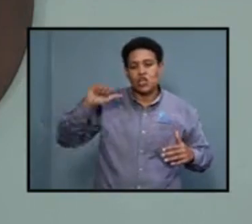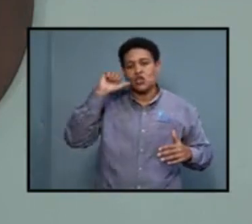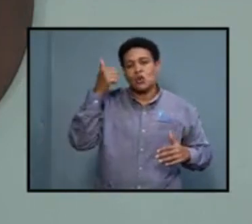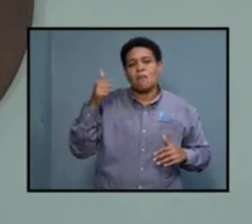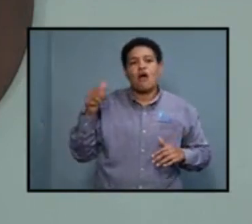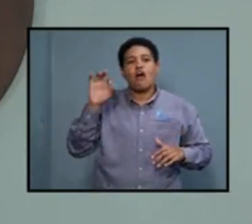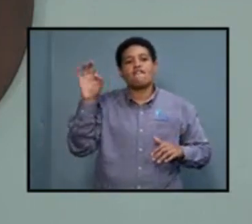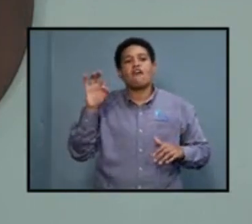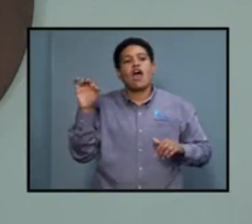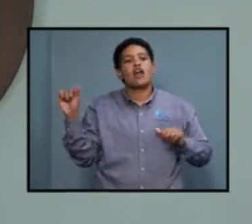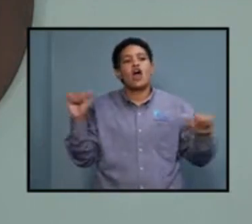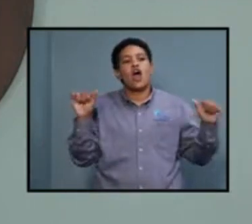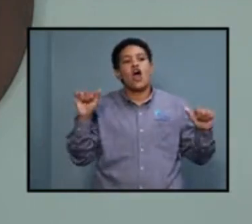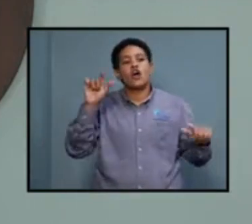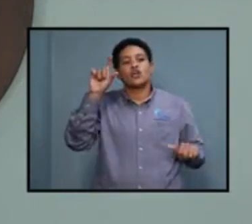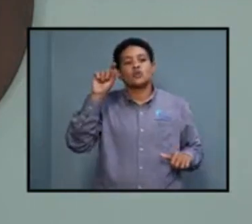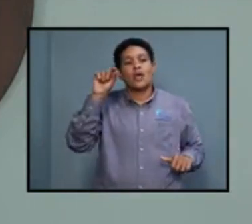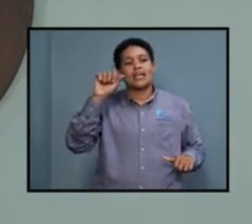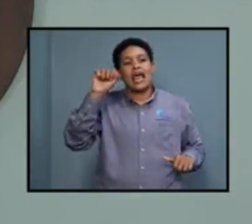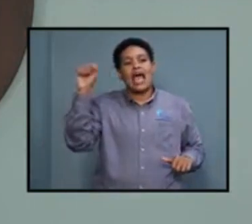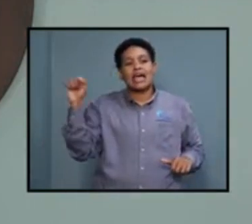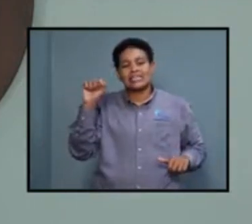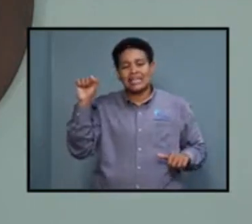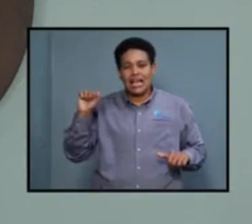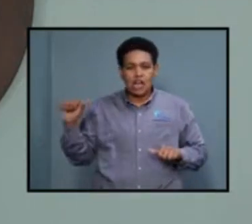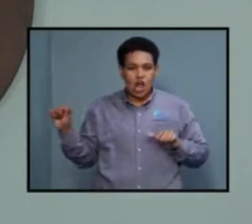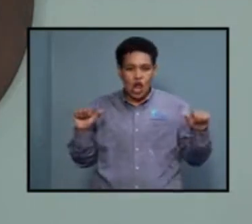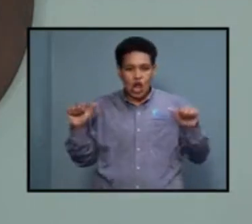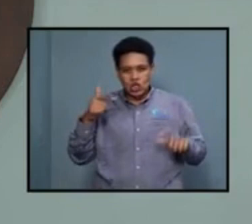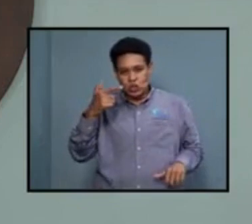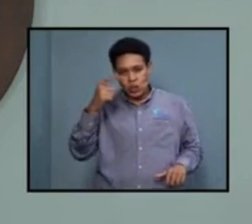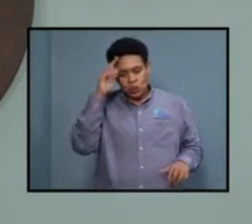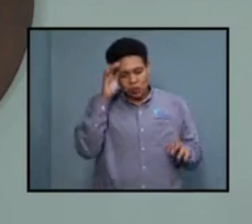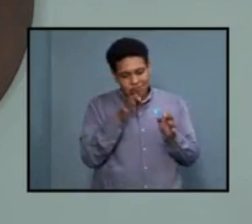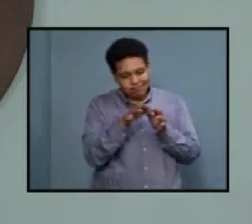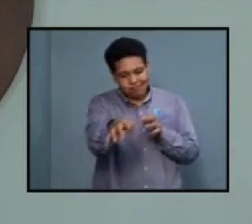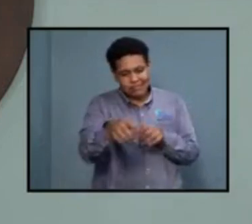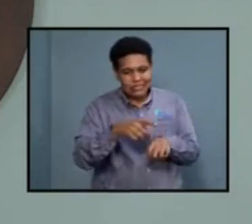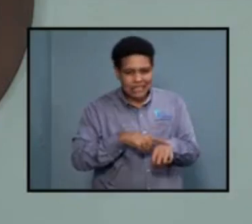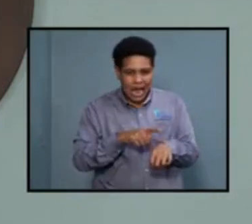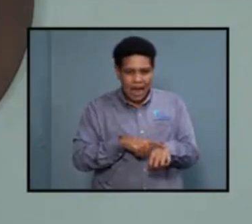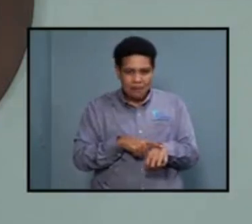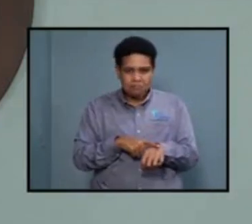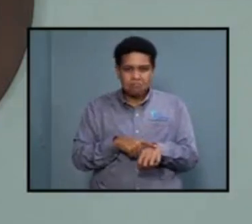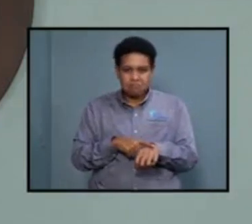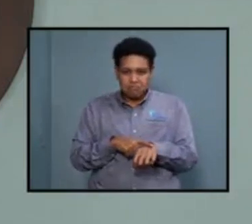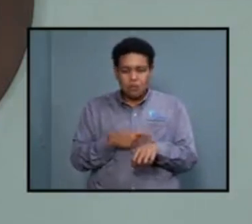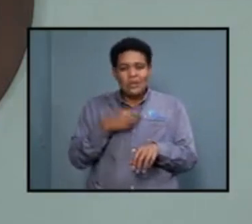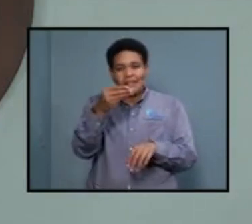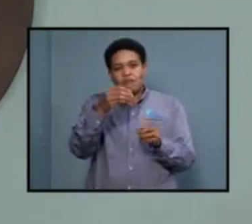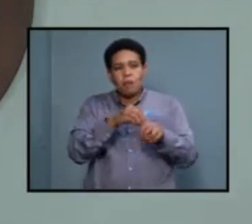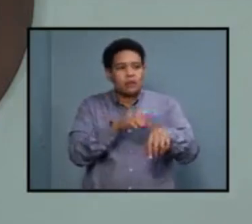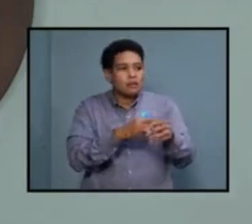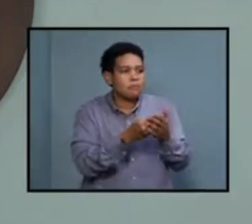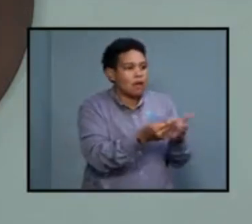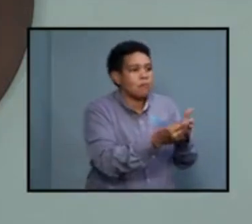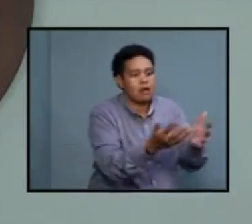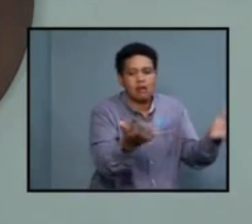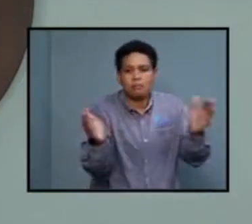august 28th and saturday august 21th so we understand that